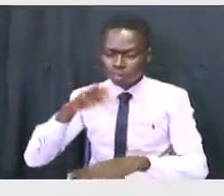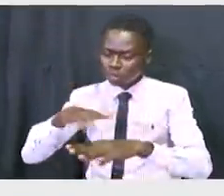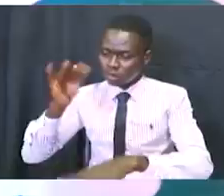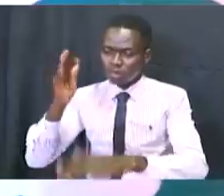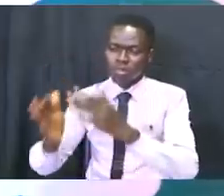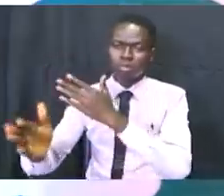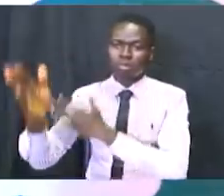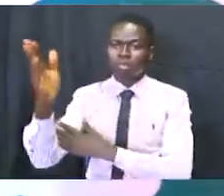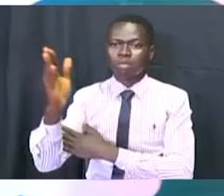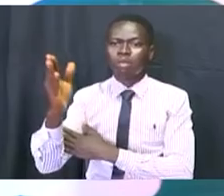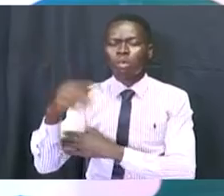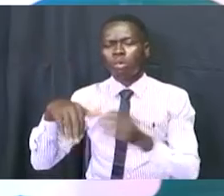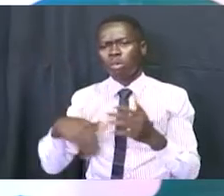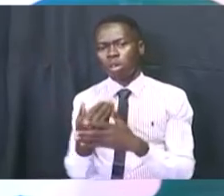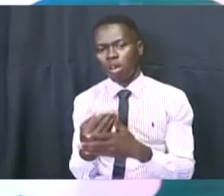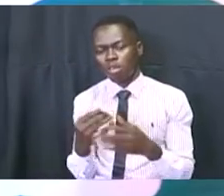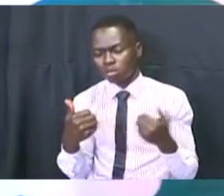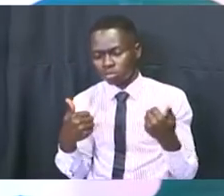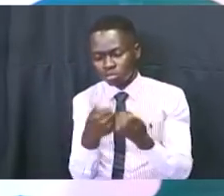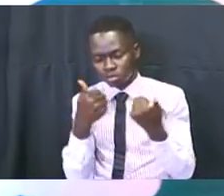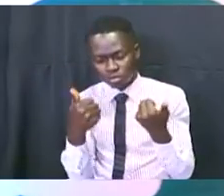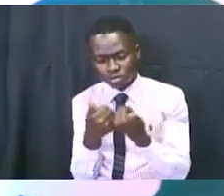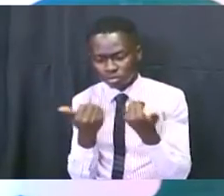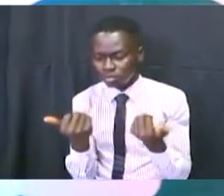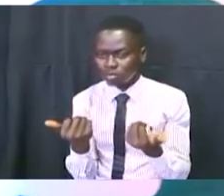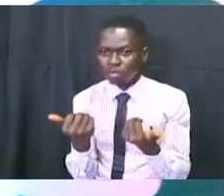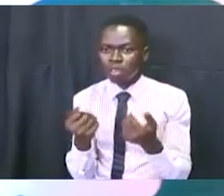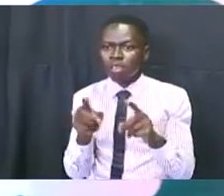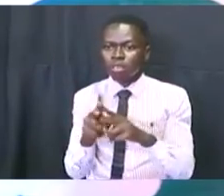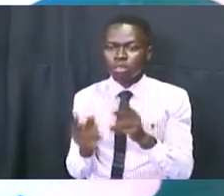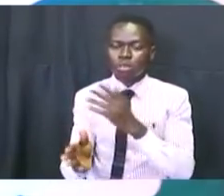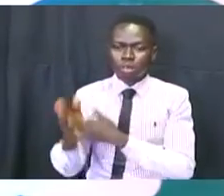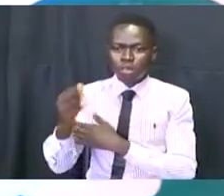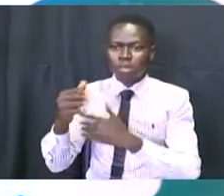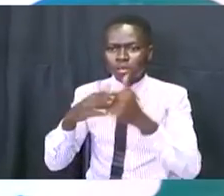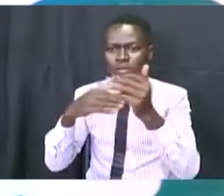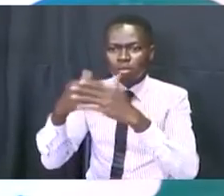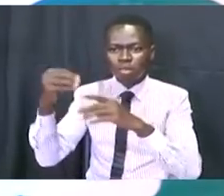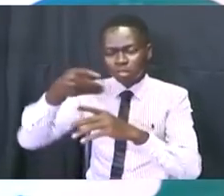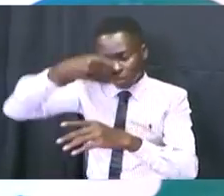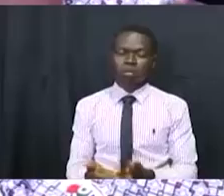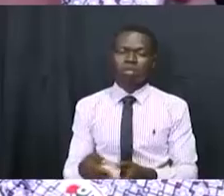God. What a challenge. So God was building him in the closet.